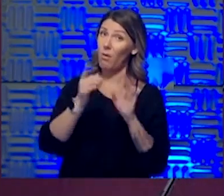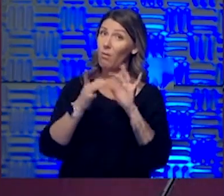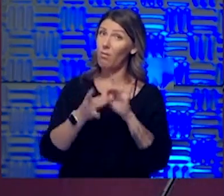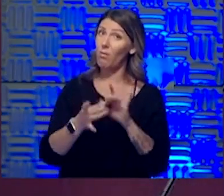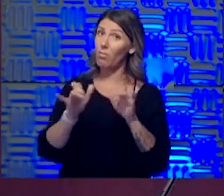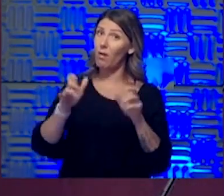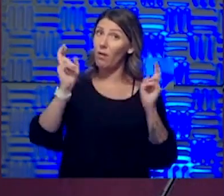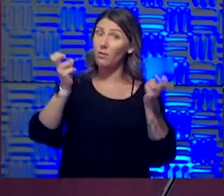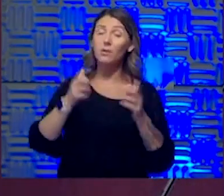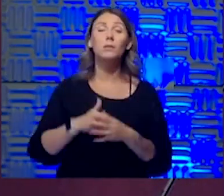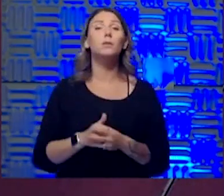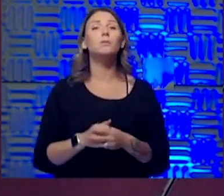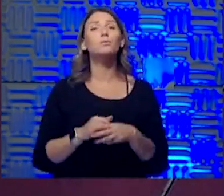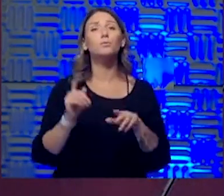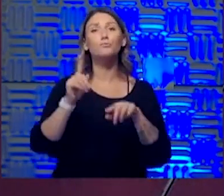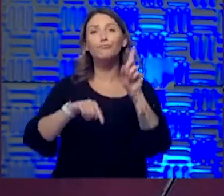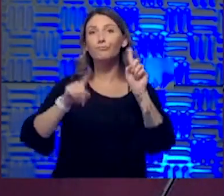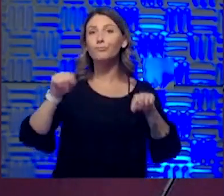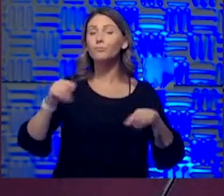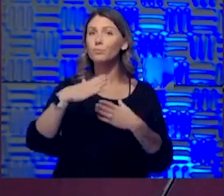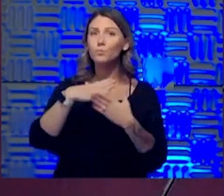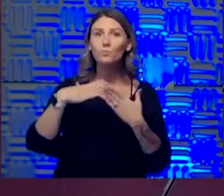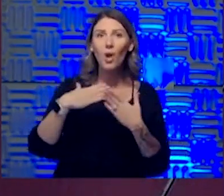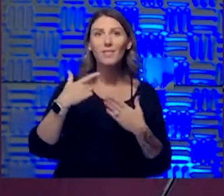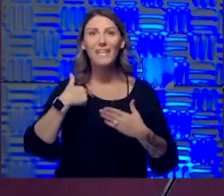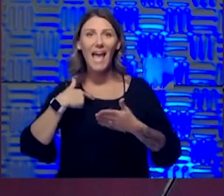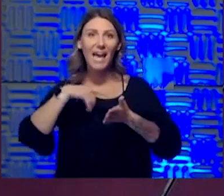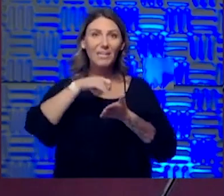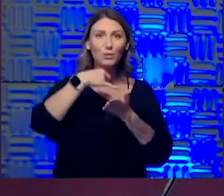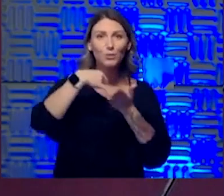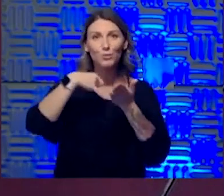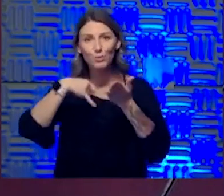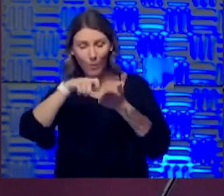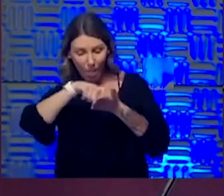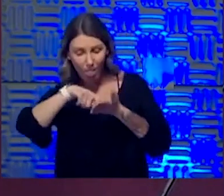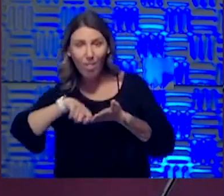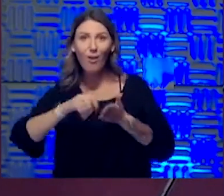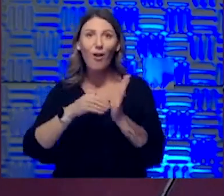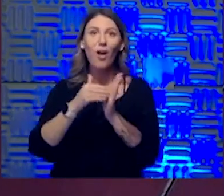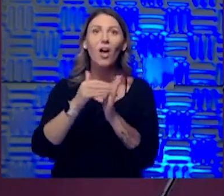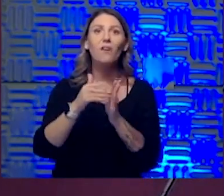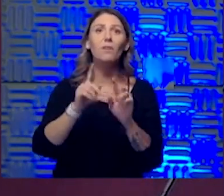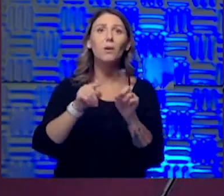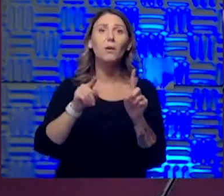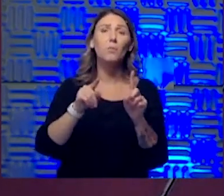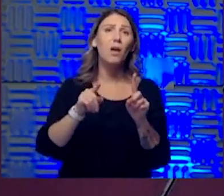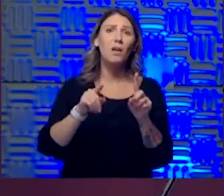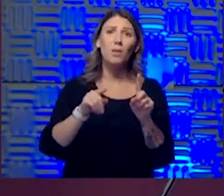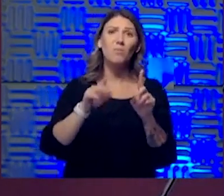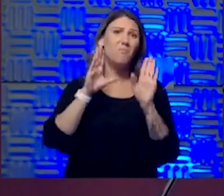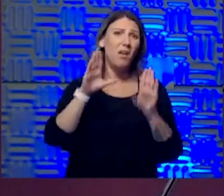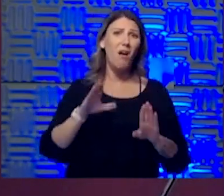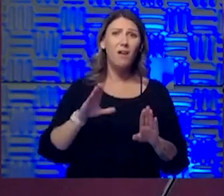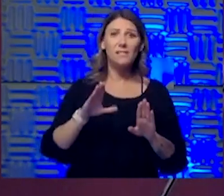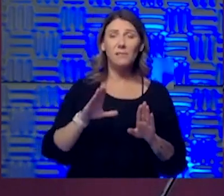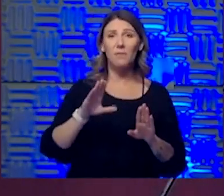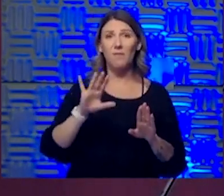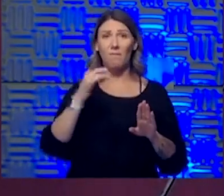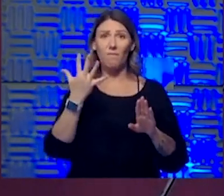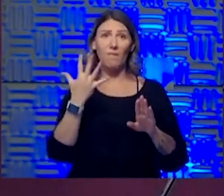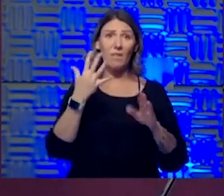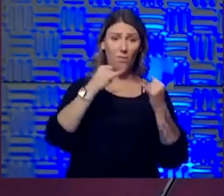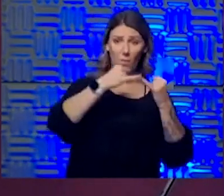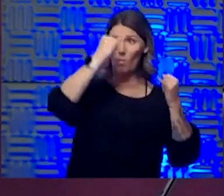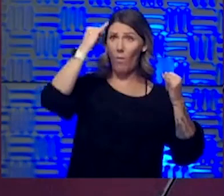going to be a lot of different parts to play. You know, I'm a person who doodles a lot. I even thought, man, it'd be great if there was a fifth wave that, that took what we learned from this and, and